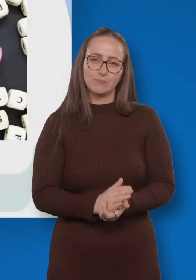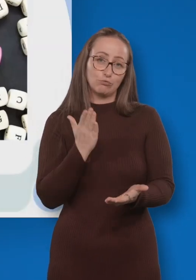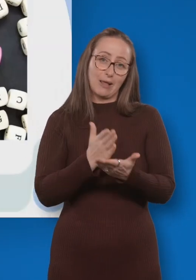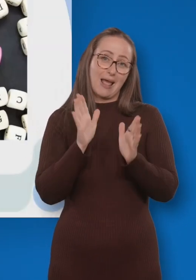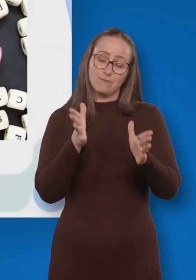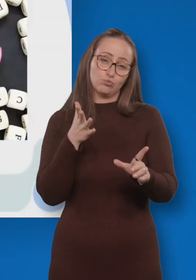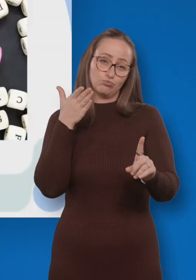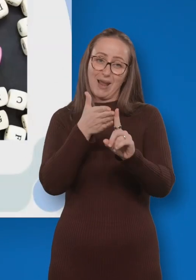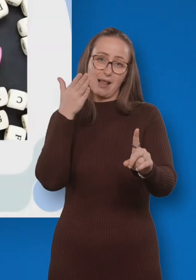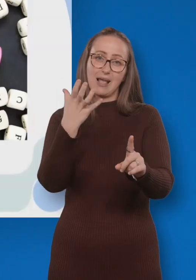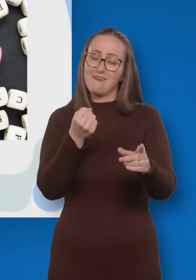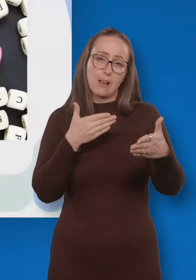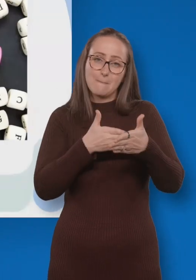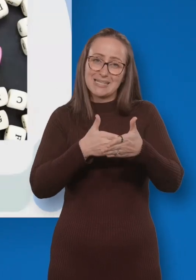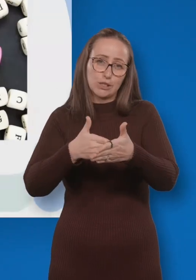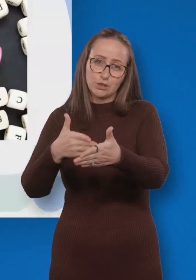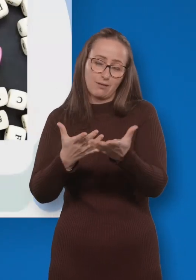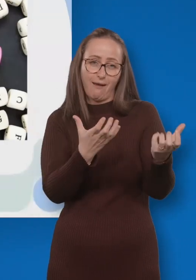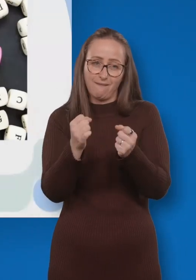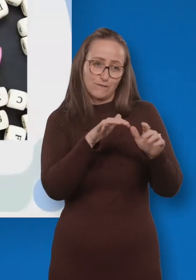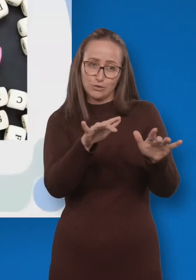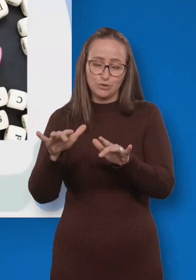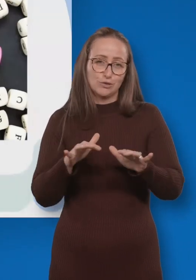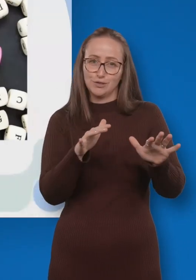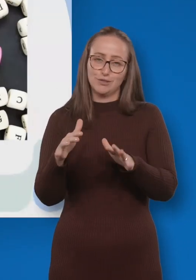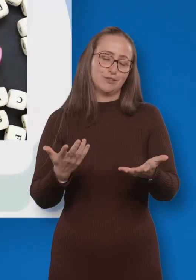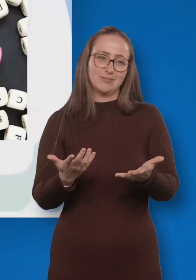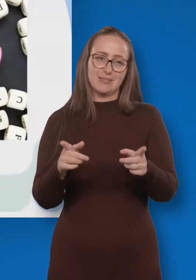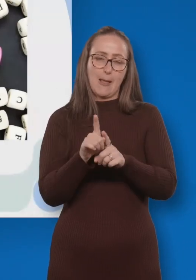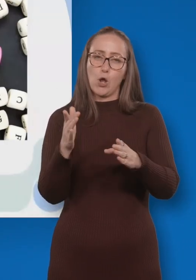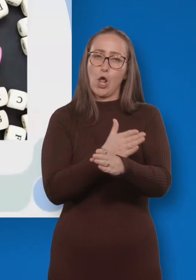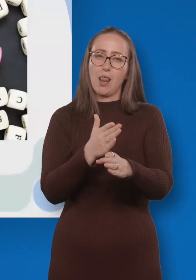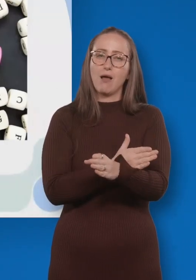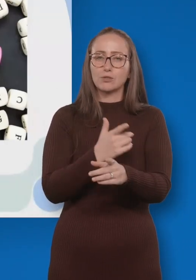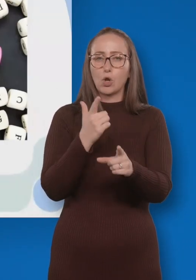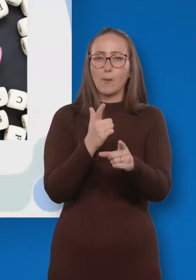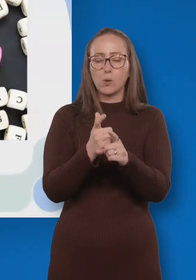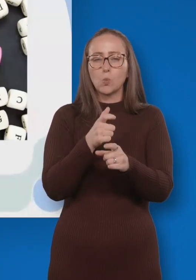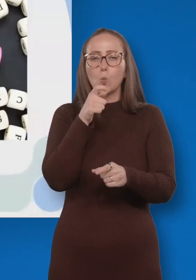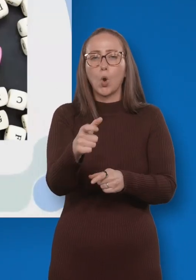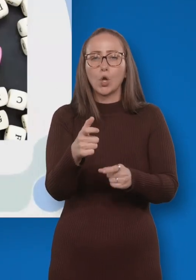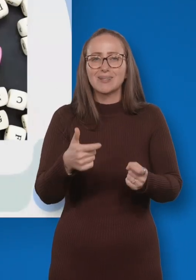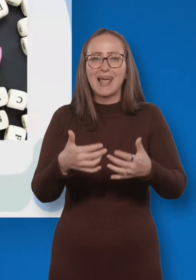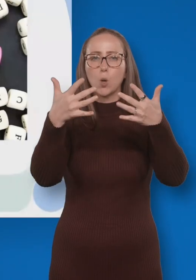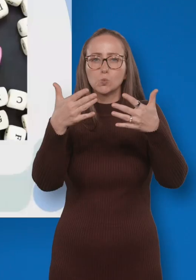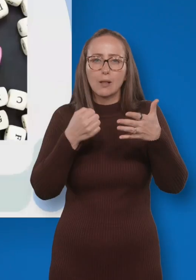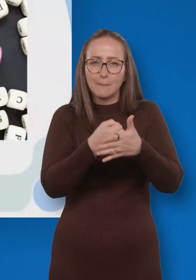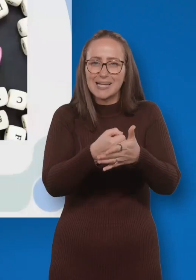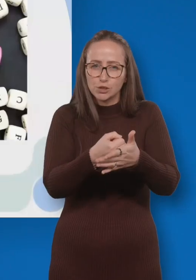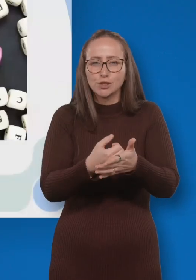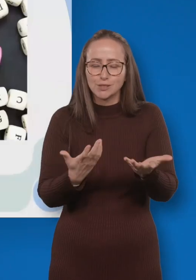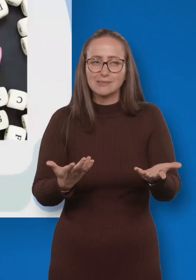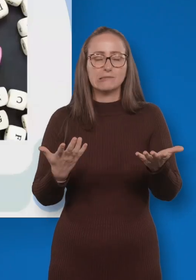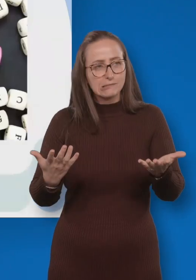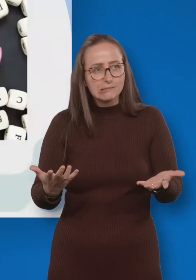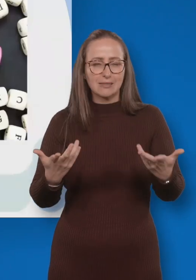it is about recognizing limitations. You're absolutely right, because, and you know, it kind of goes in line with the earlier question about word count